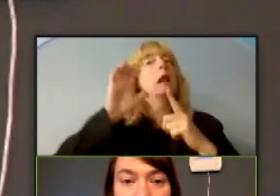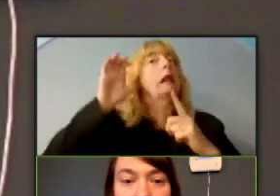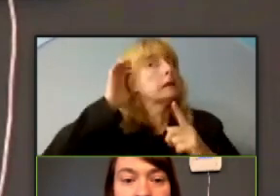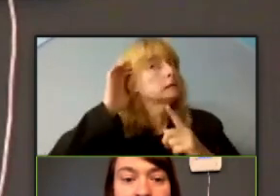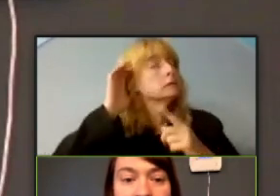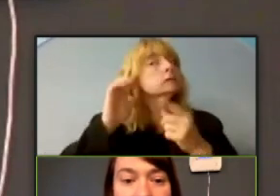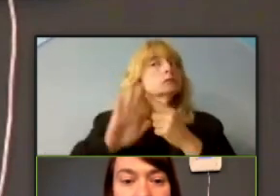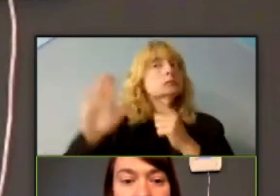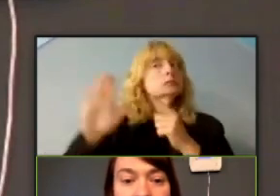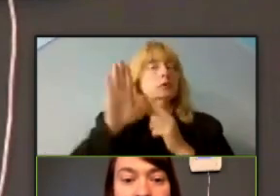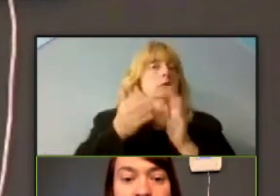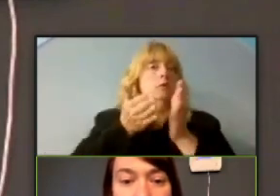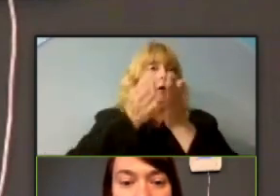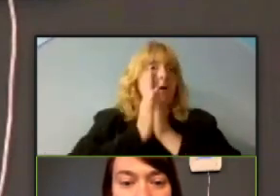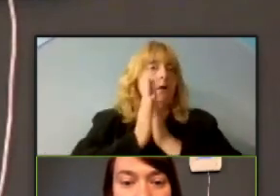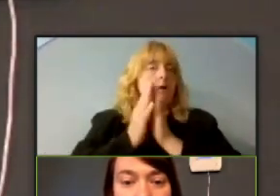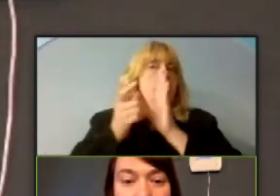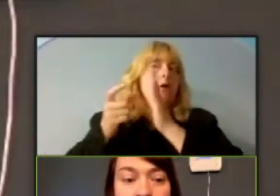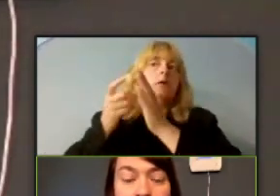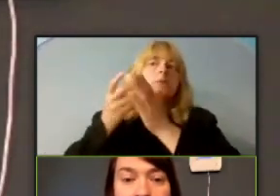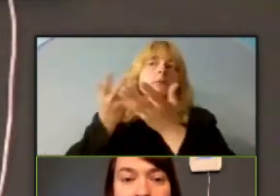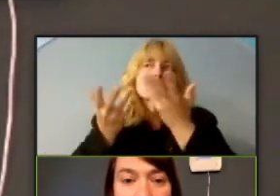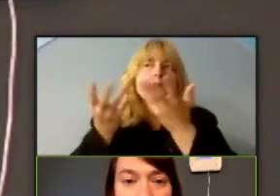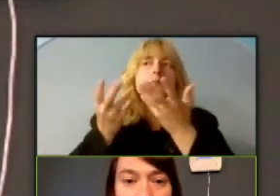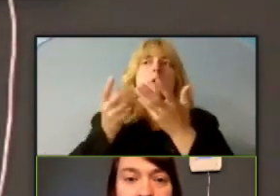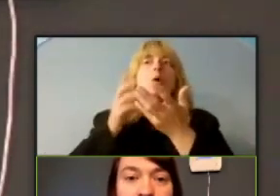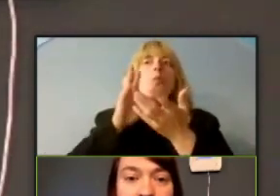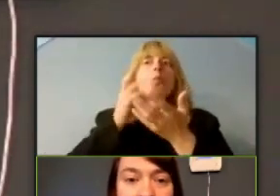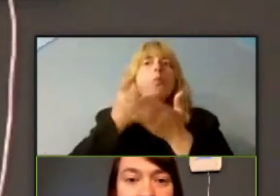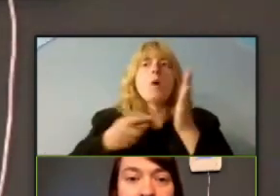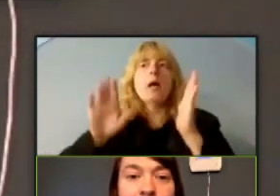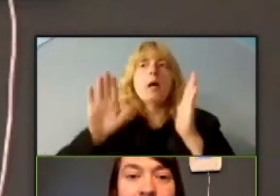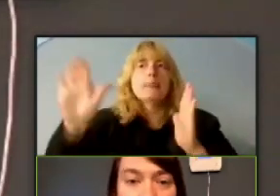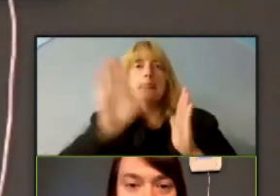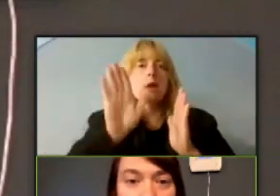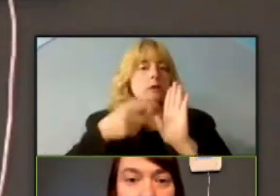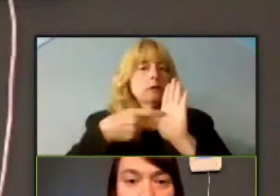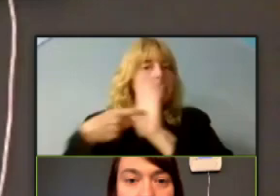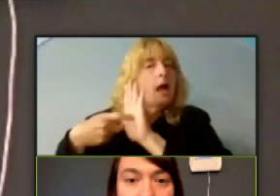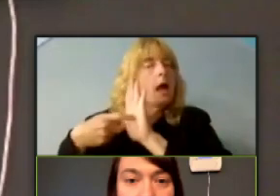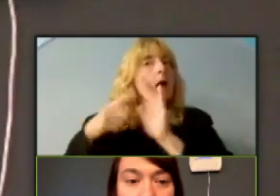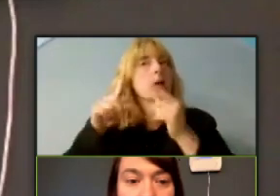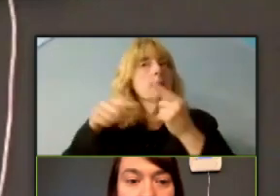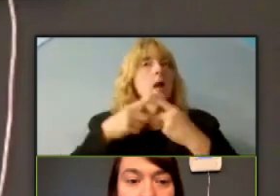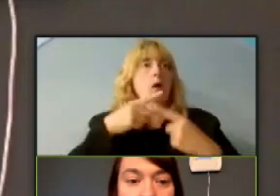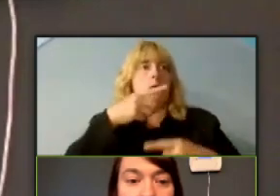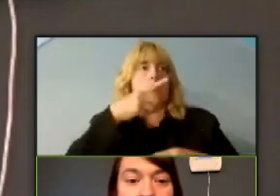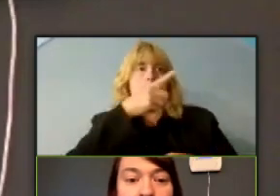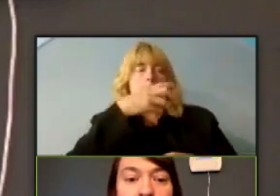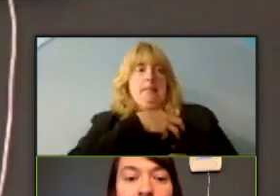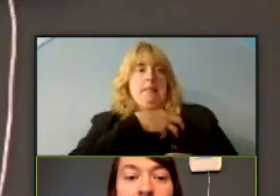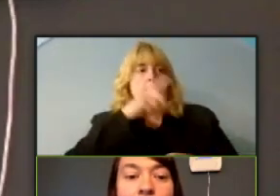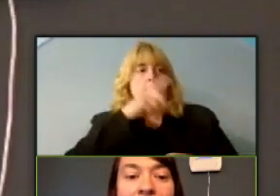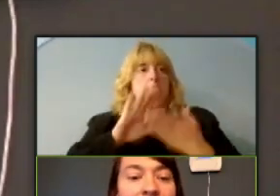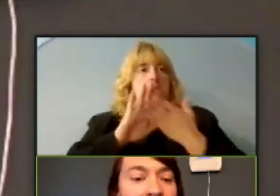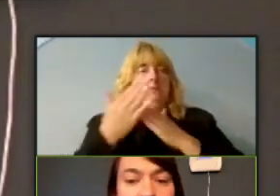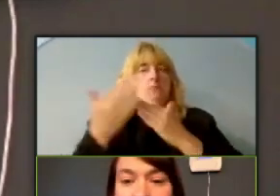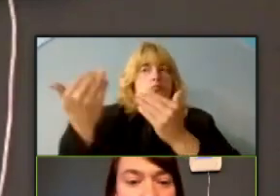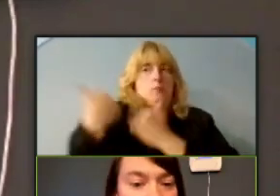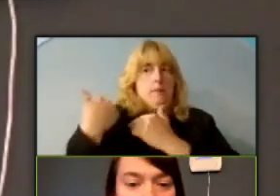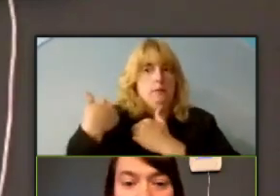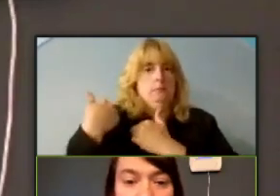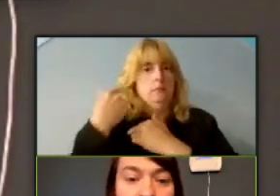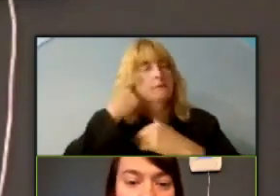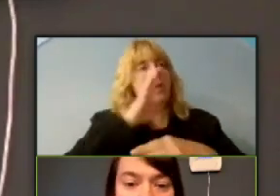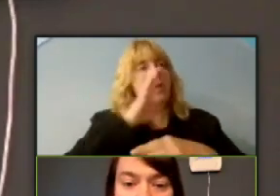asks of our Black leaders and their response to police accountability. There are many asks